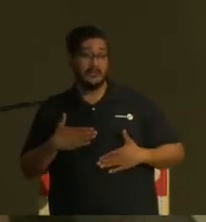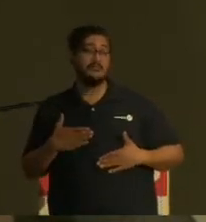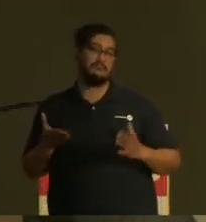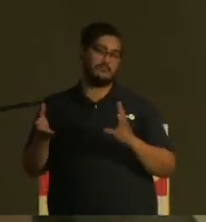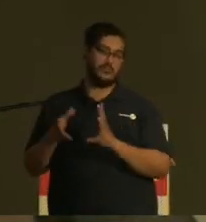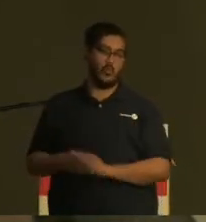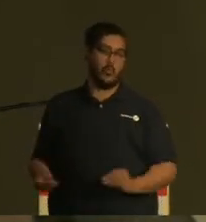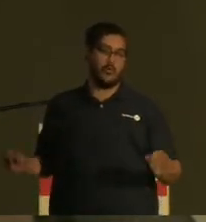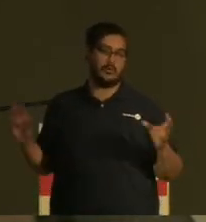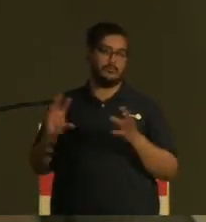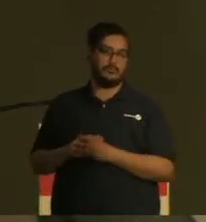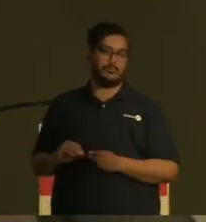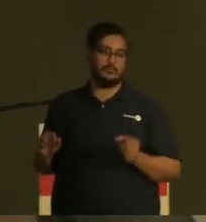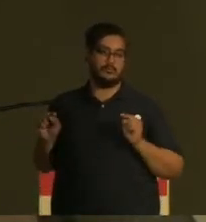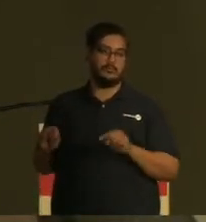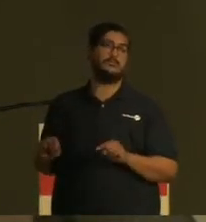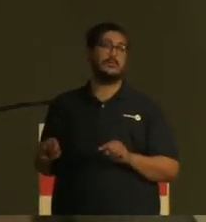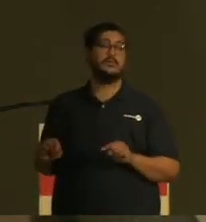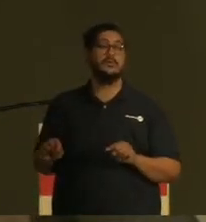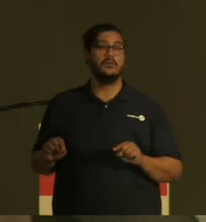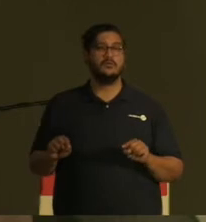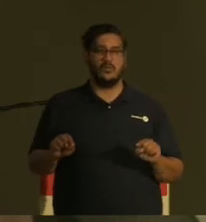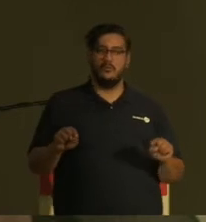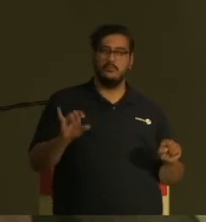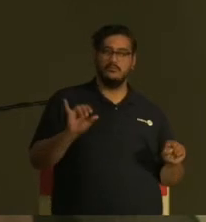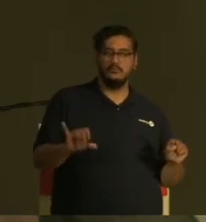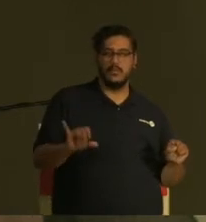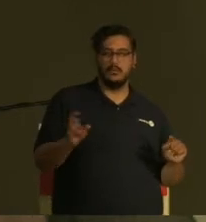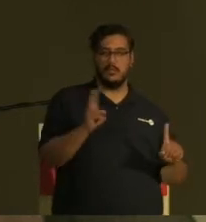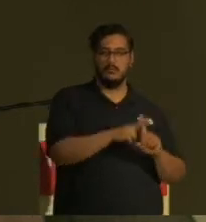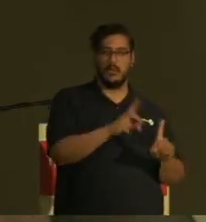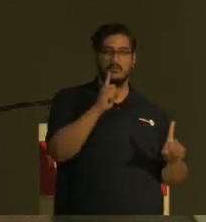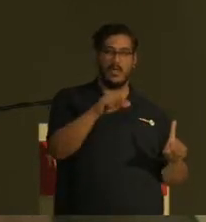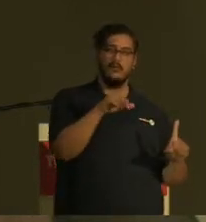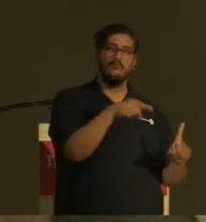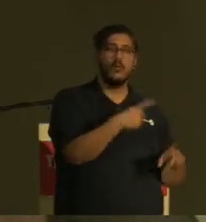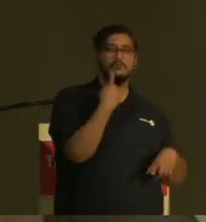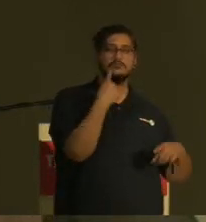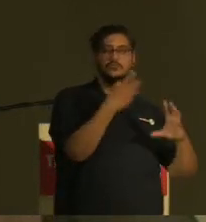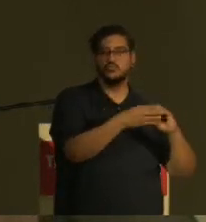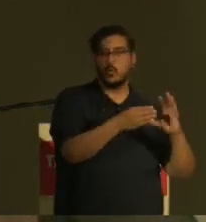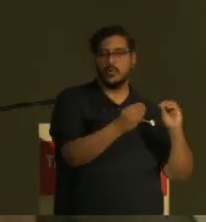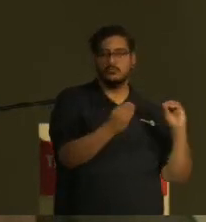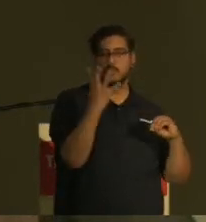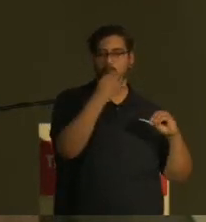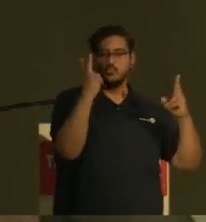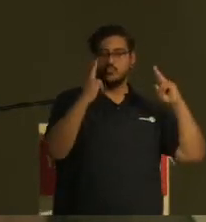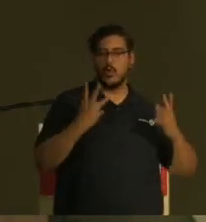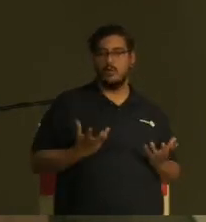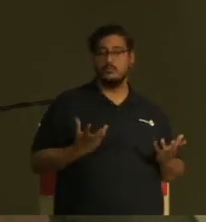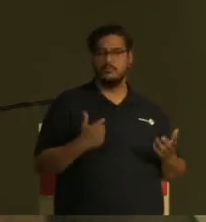so applying that in some way to the beauty salon, I'm wondering, you know, if that's